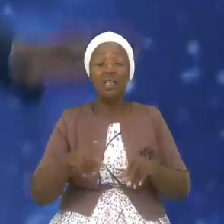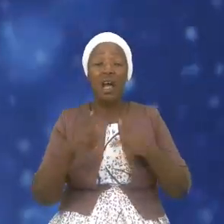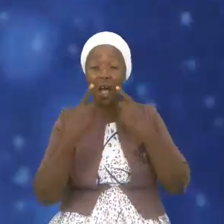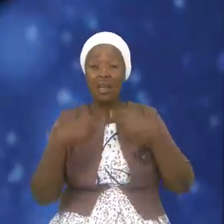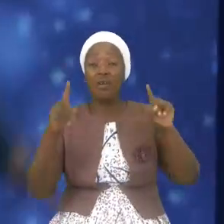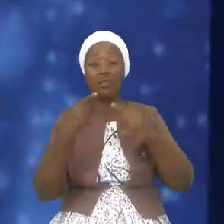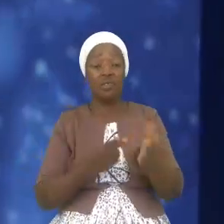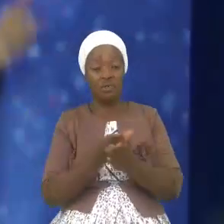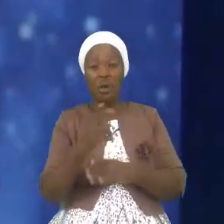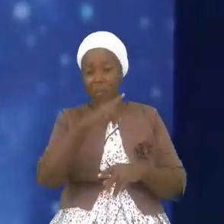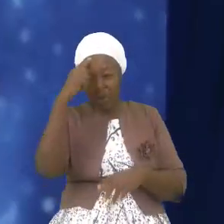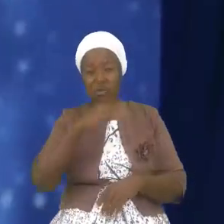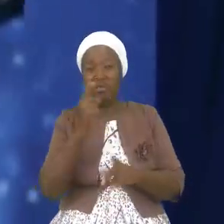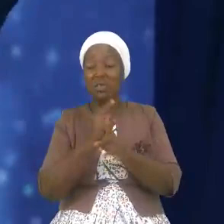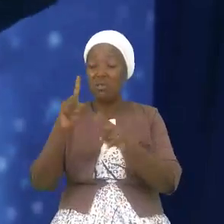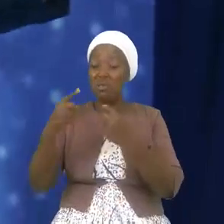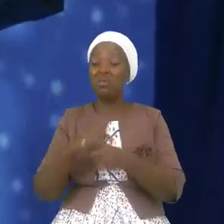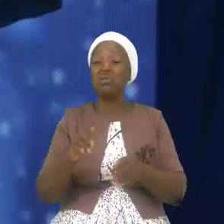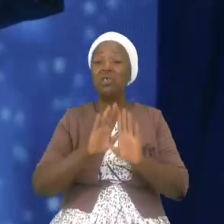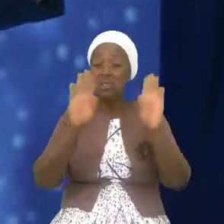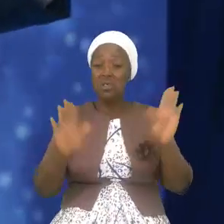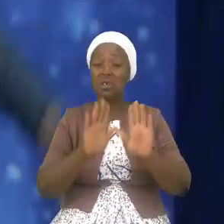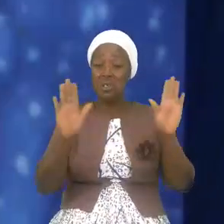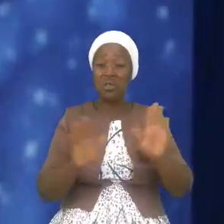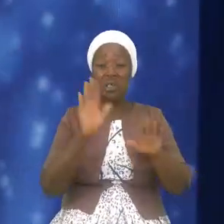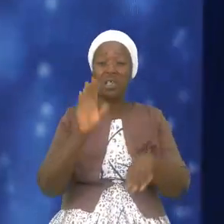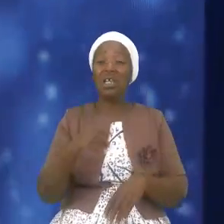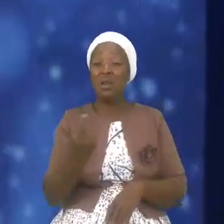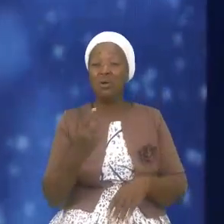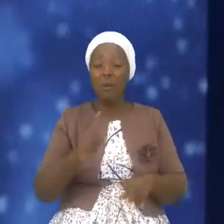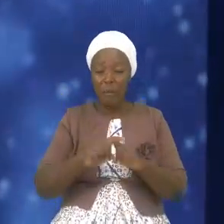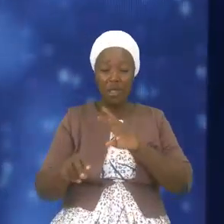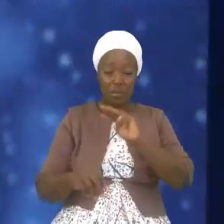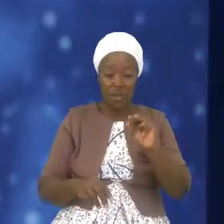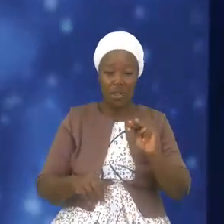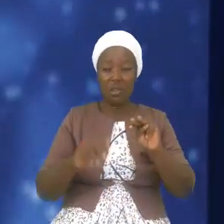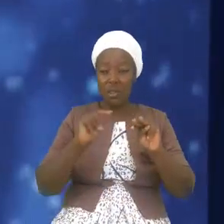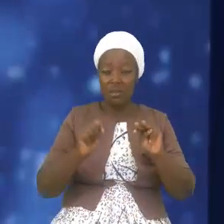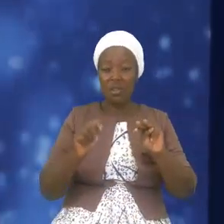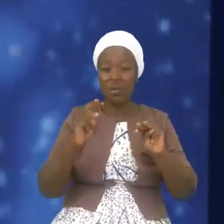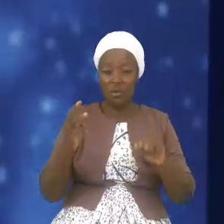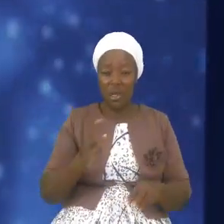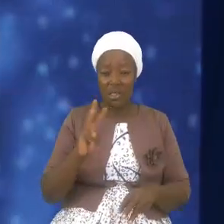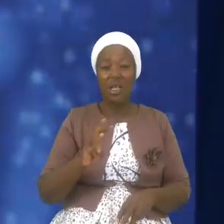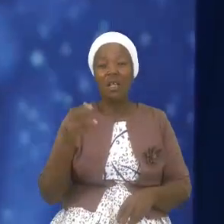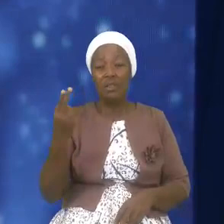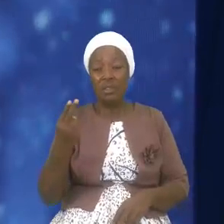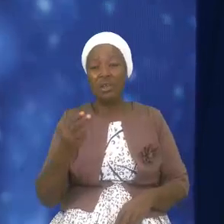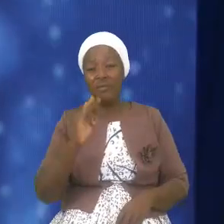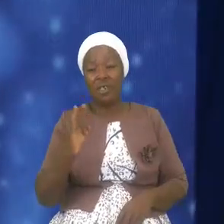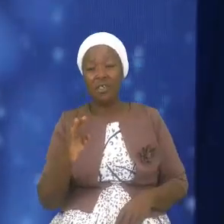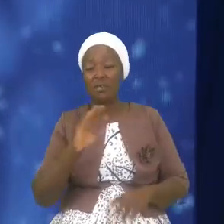Saturday, you're part of the world. But Daniel, there is a man in thy kingdom in